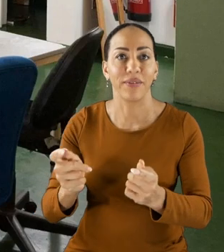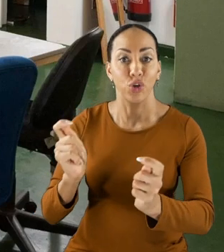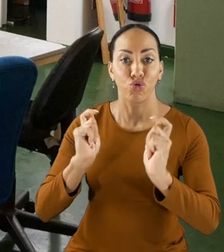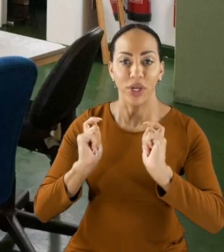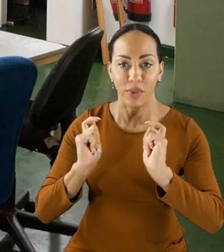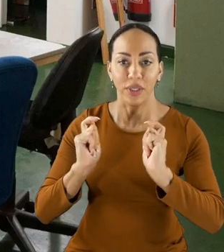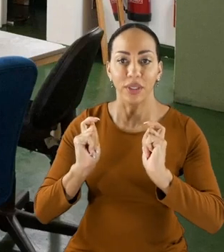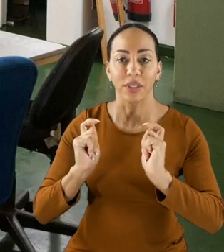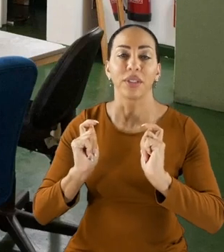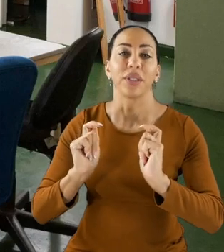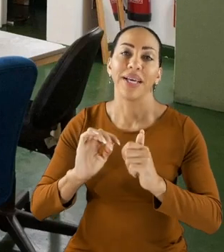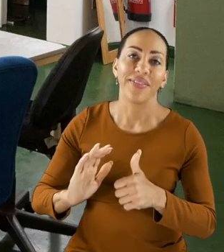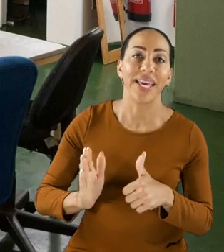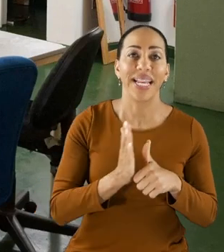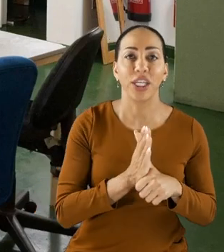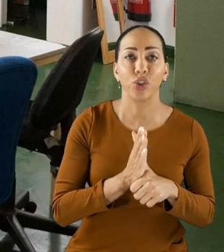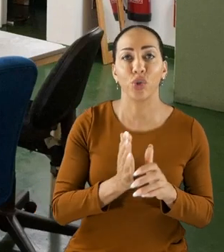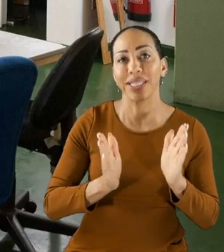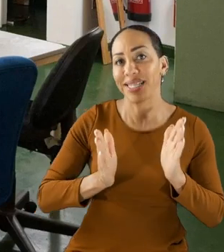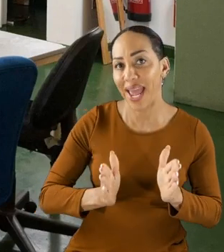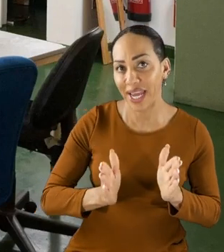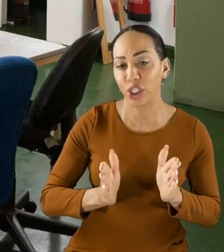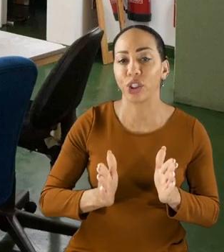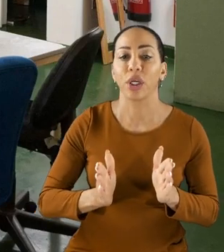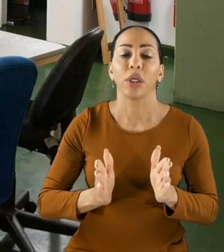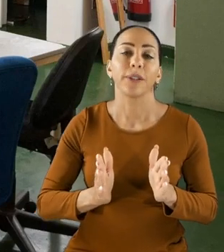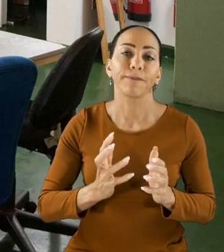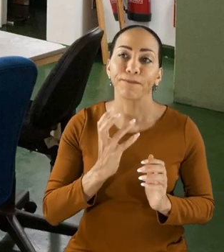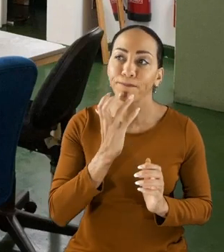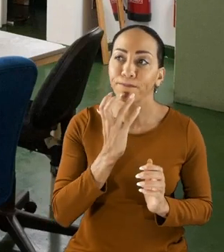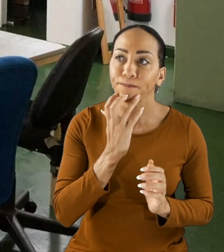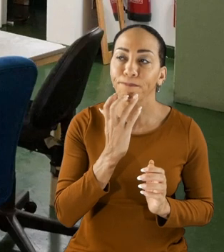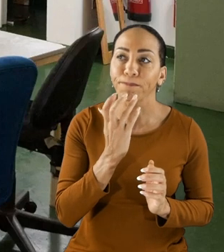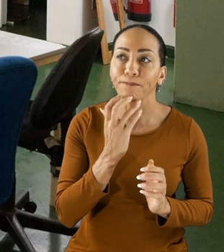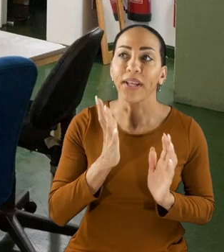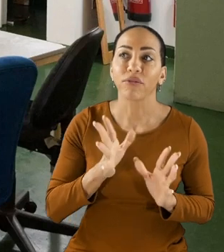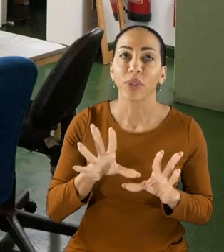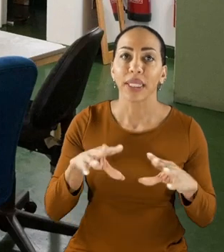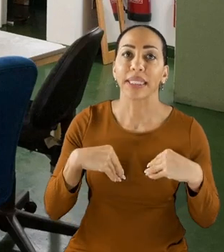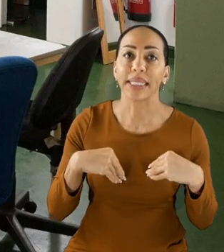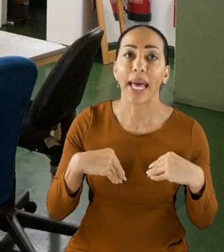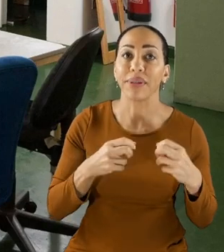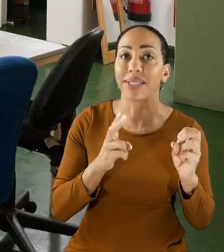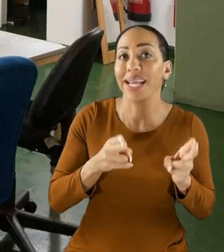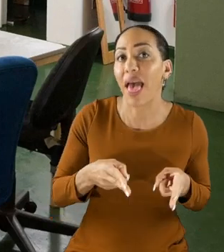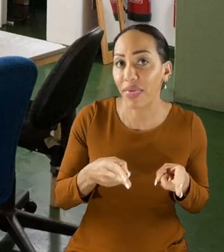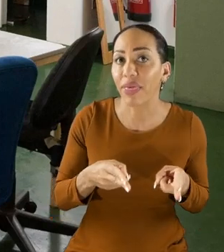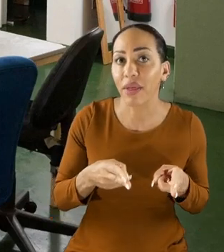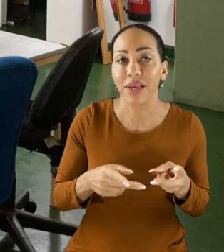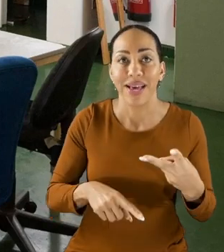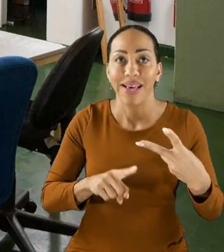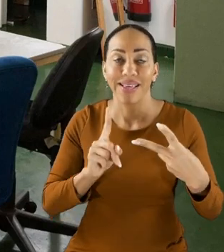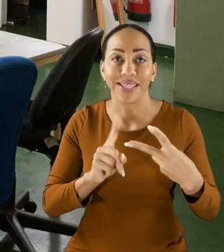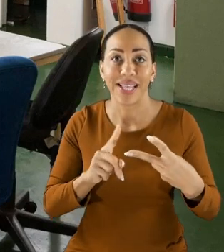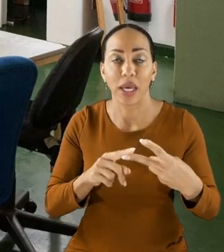went, its initial stage, I guess, was a piece of work about coming to terms with the presence of death. Then the